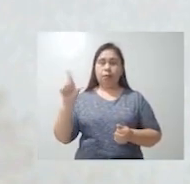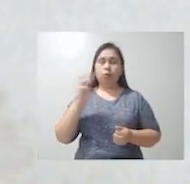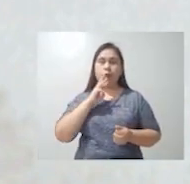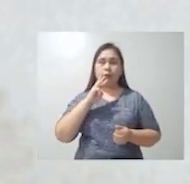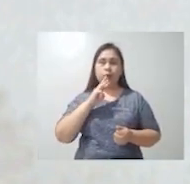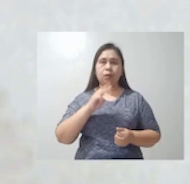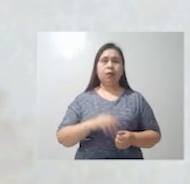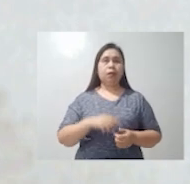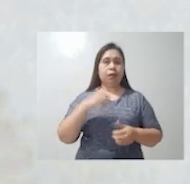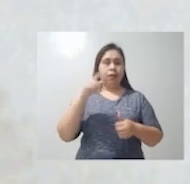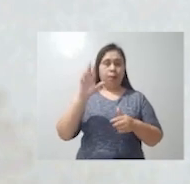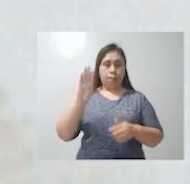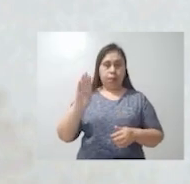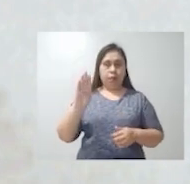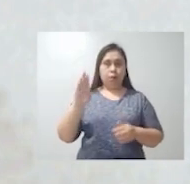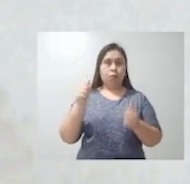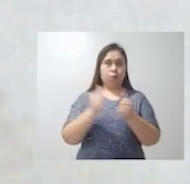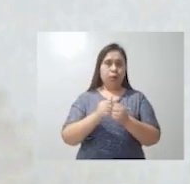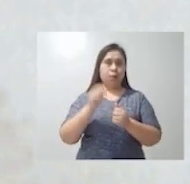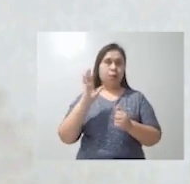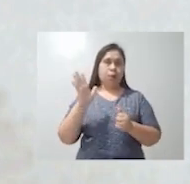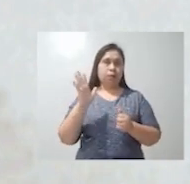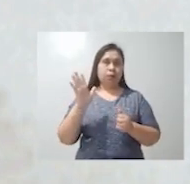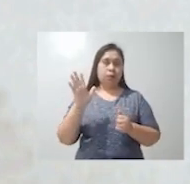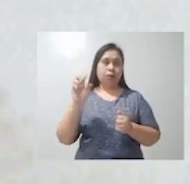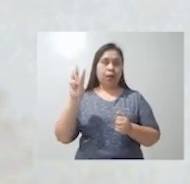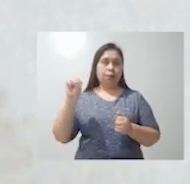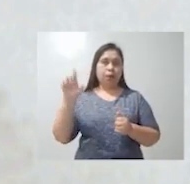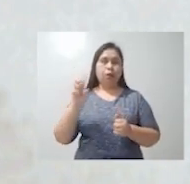beaker with 50 ml of water.